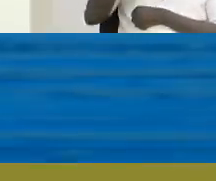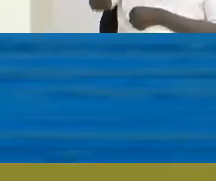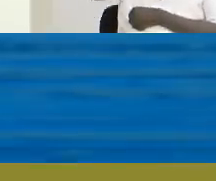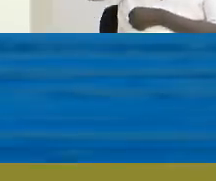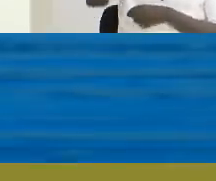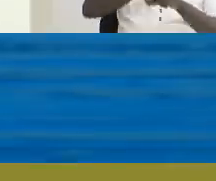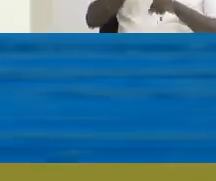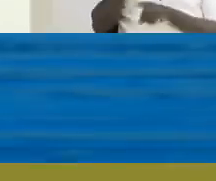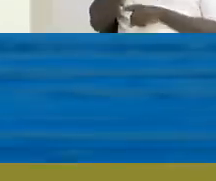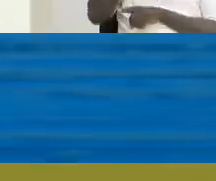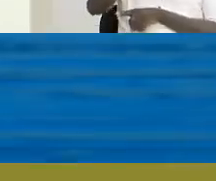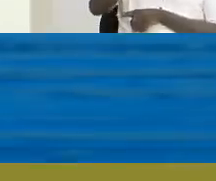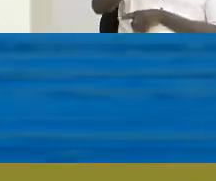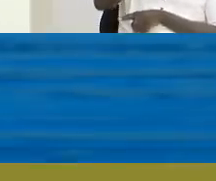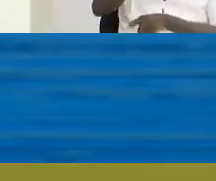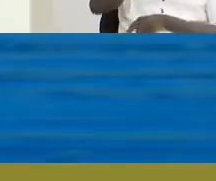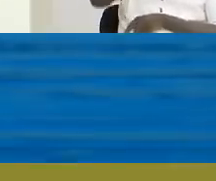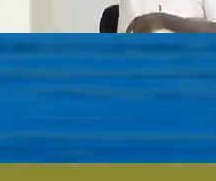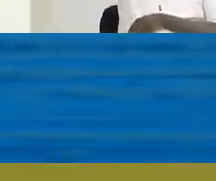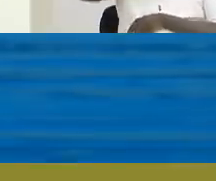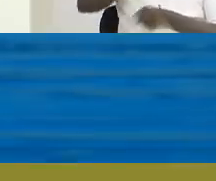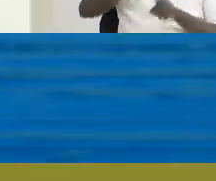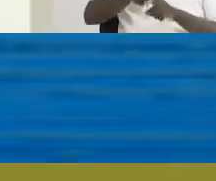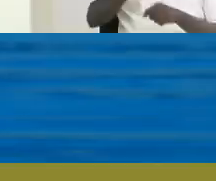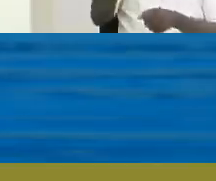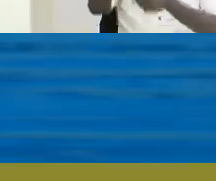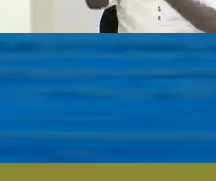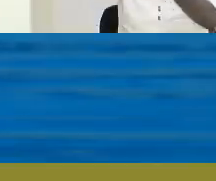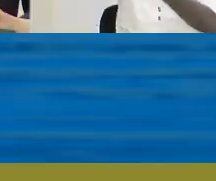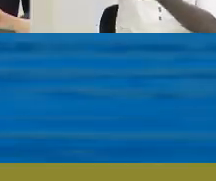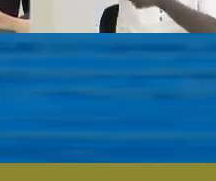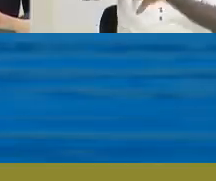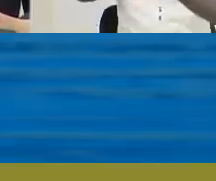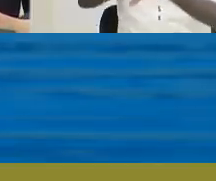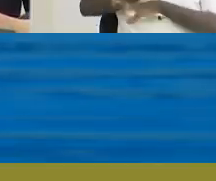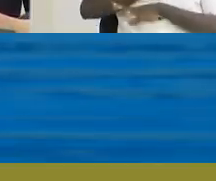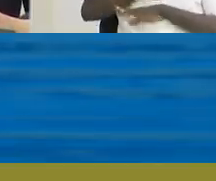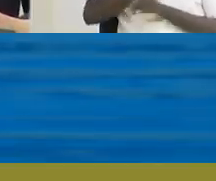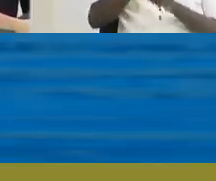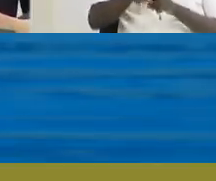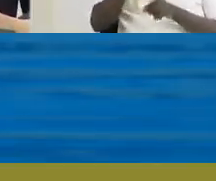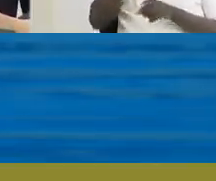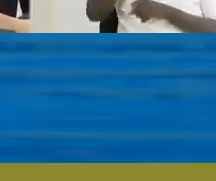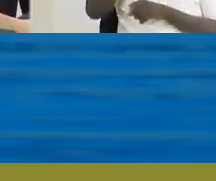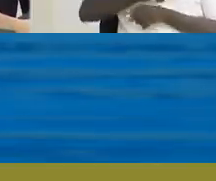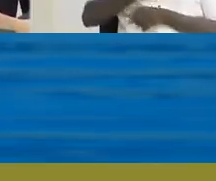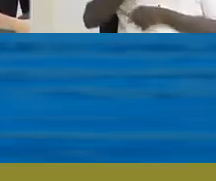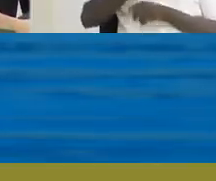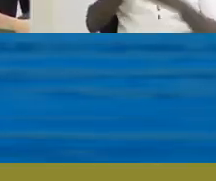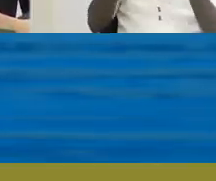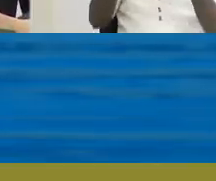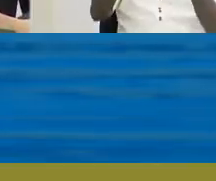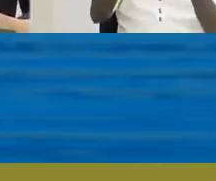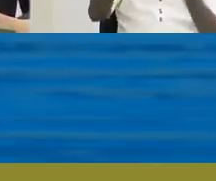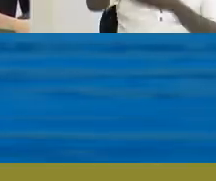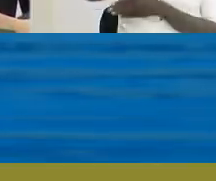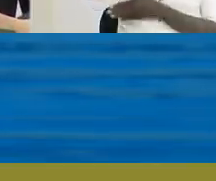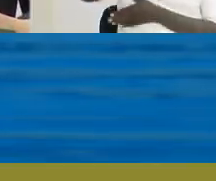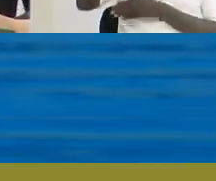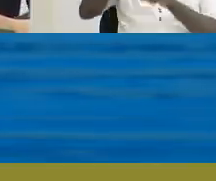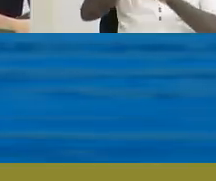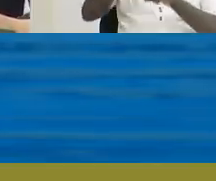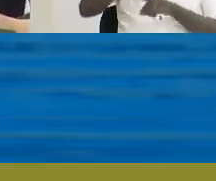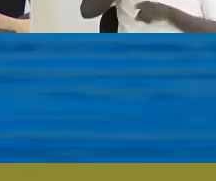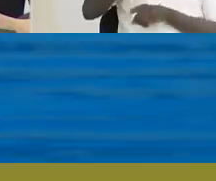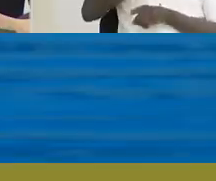you, and that you are the one who fired a shot at him. Sir, I have already told the commission that I had shot